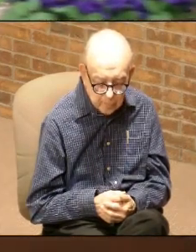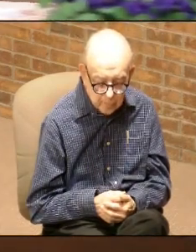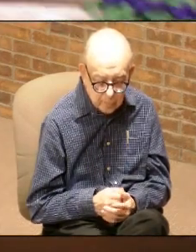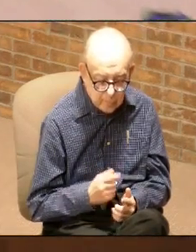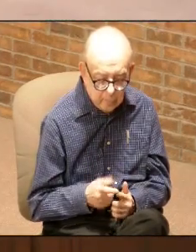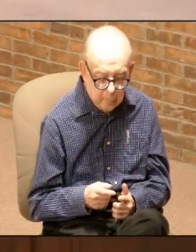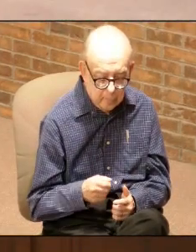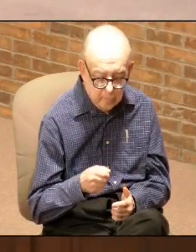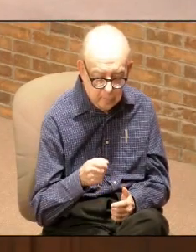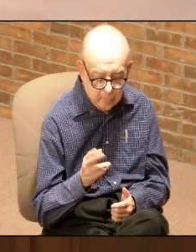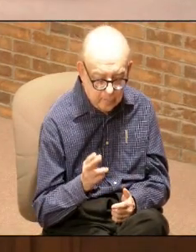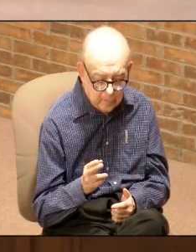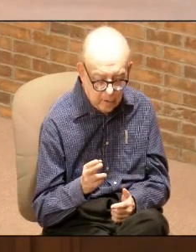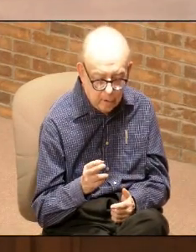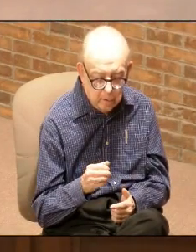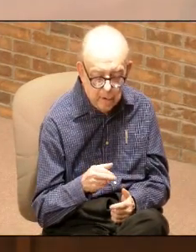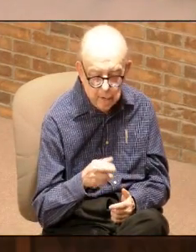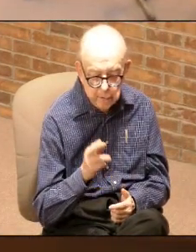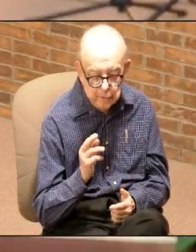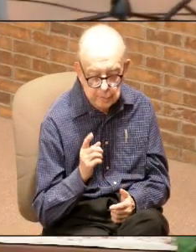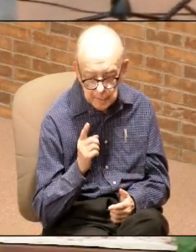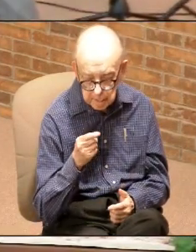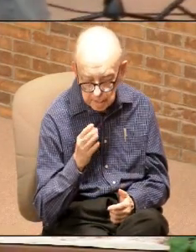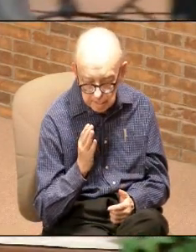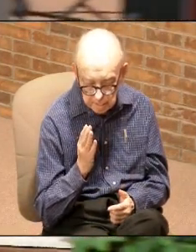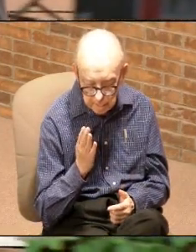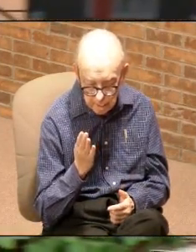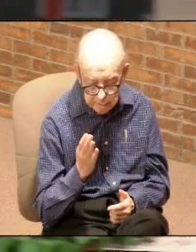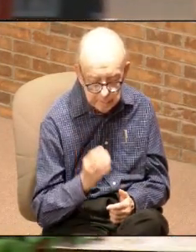then we honor and respect him.